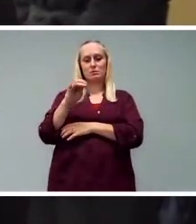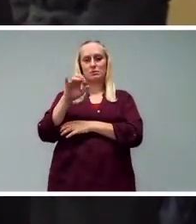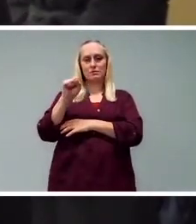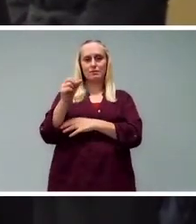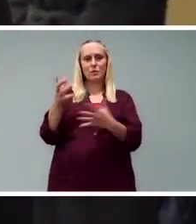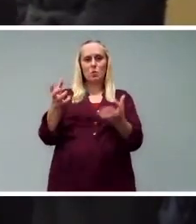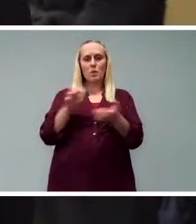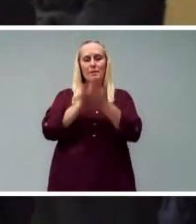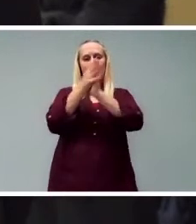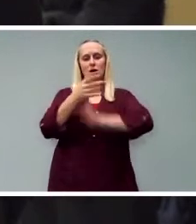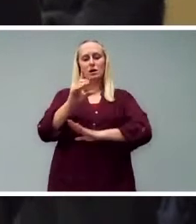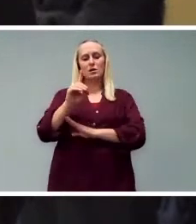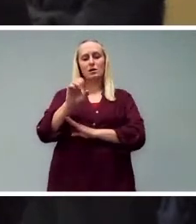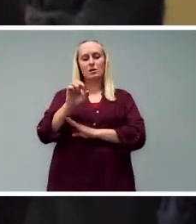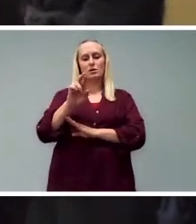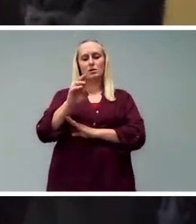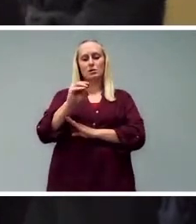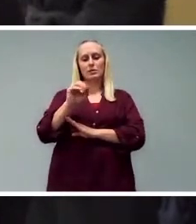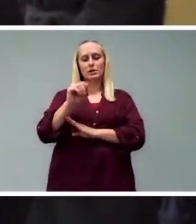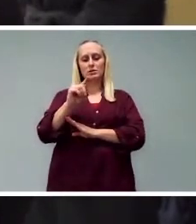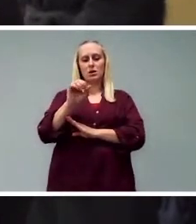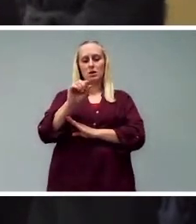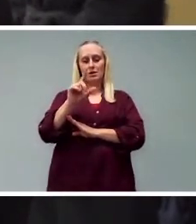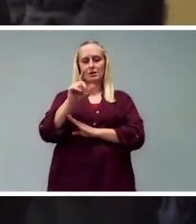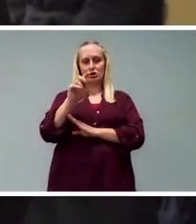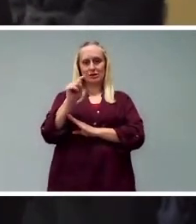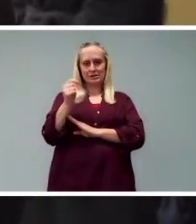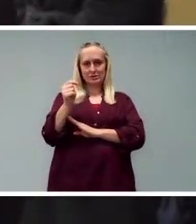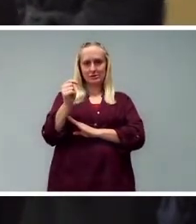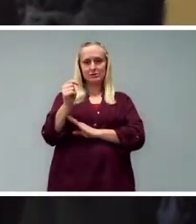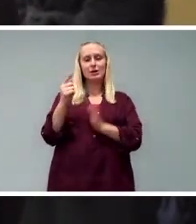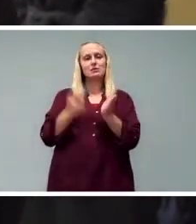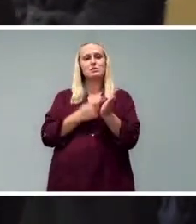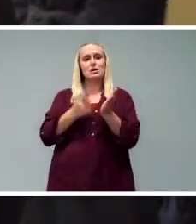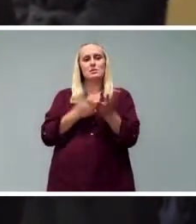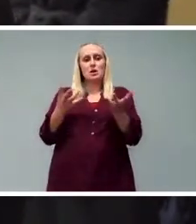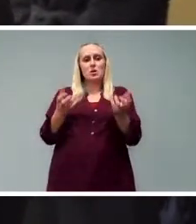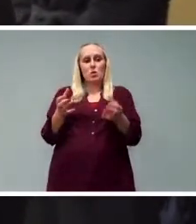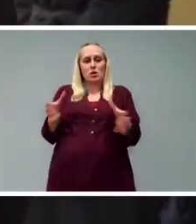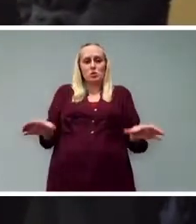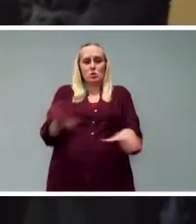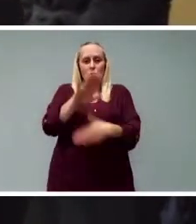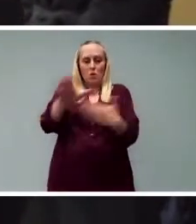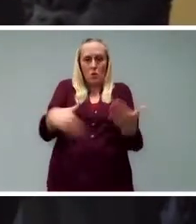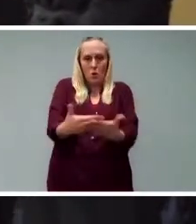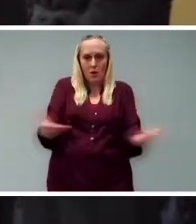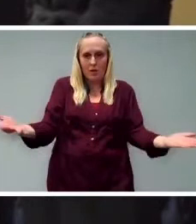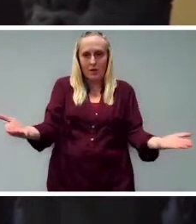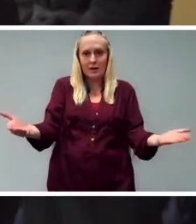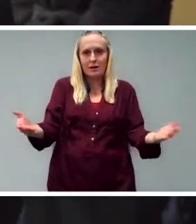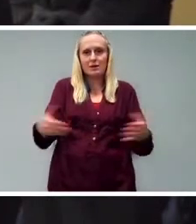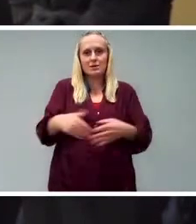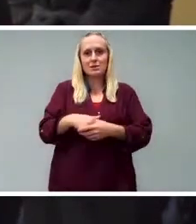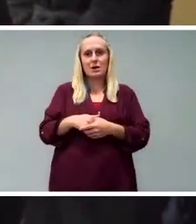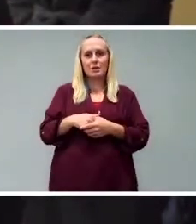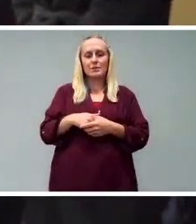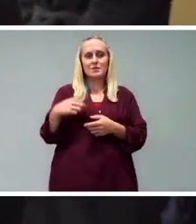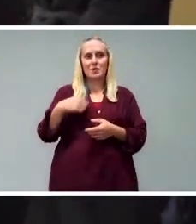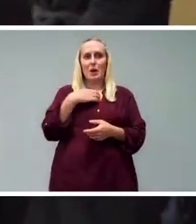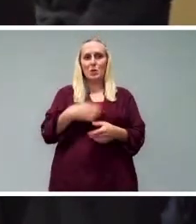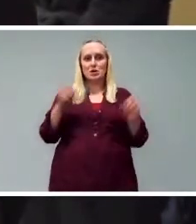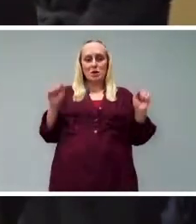dermatologist. But, you know, sometimes, you know, you want to do all the things at once, and we offer a lot of things at CTEC, so I wish I could do